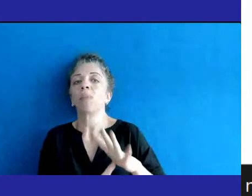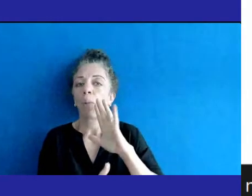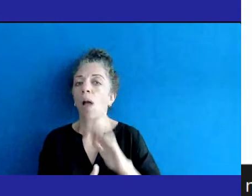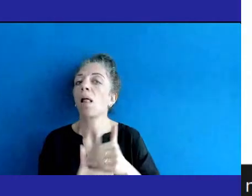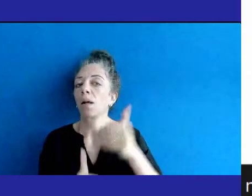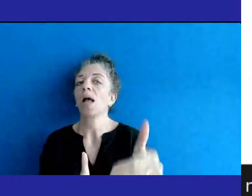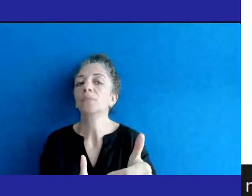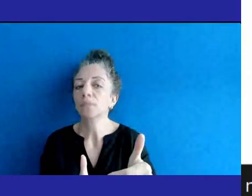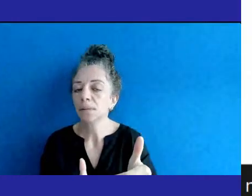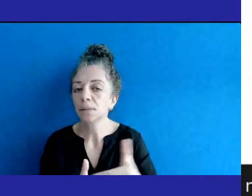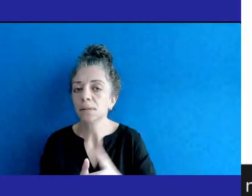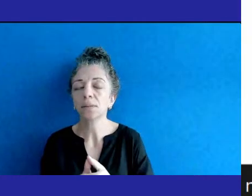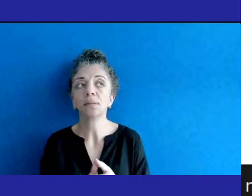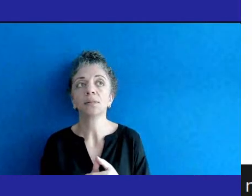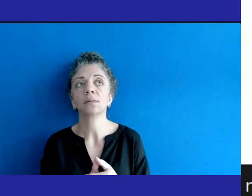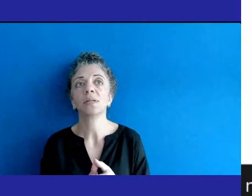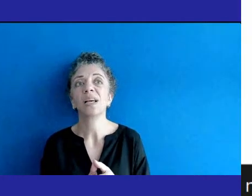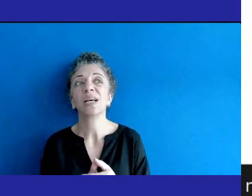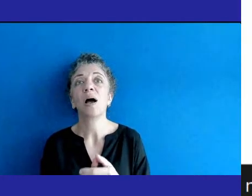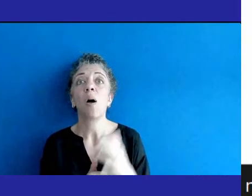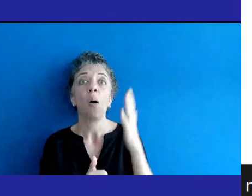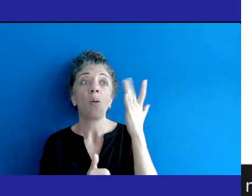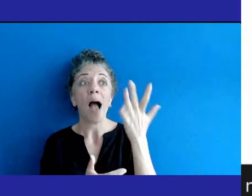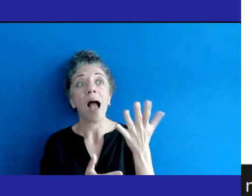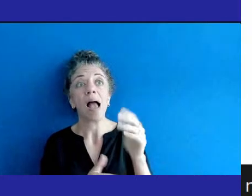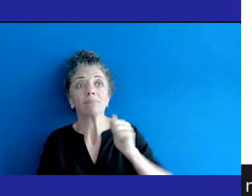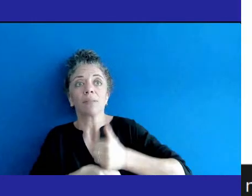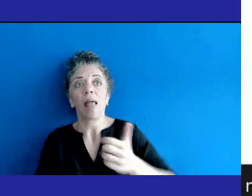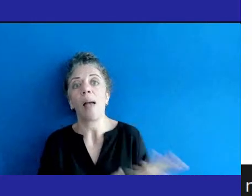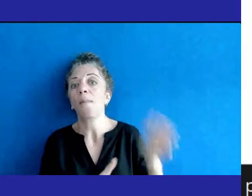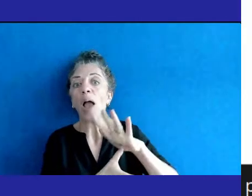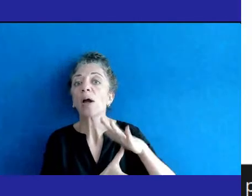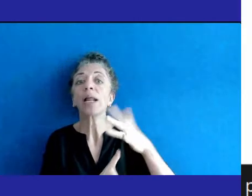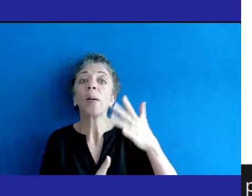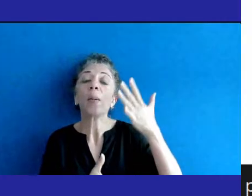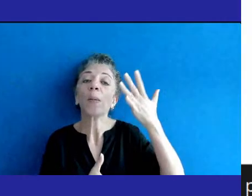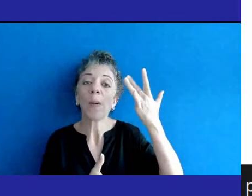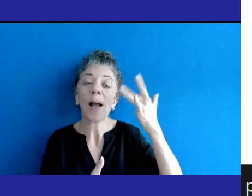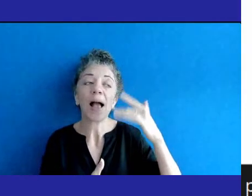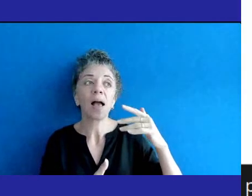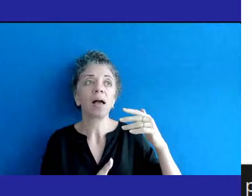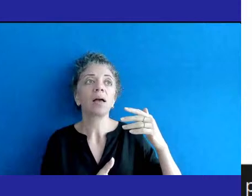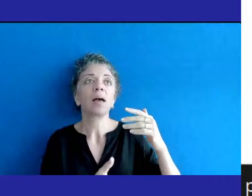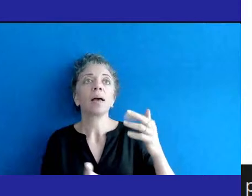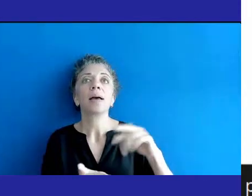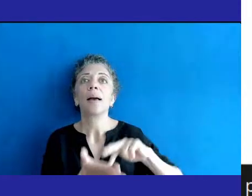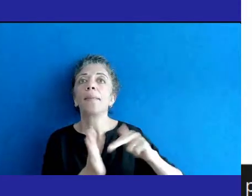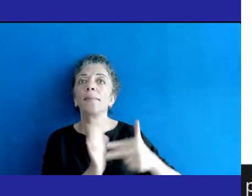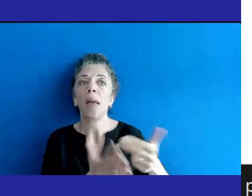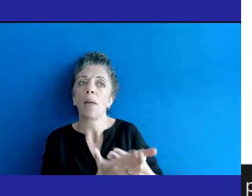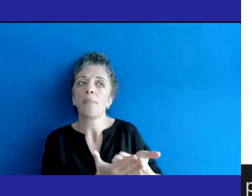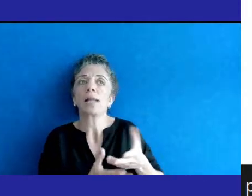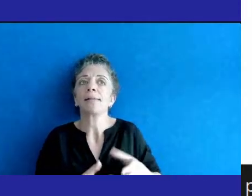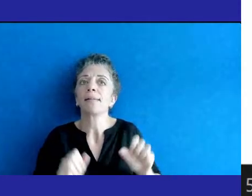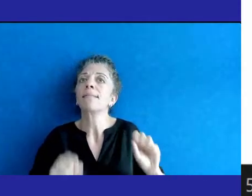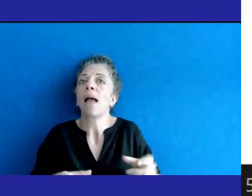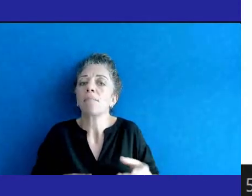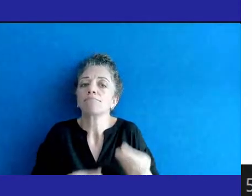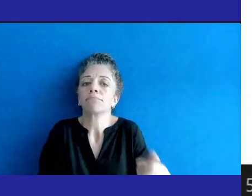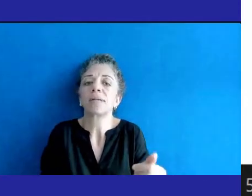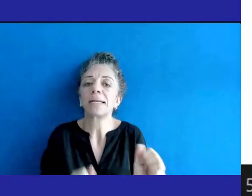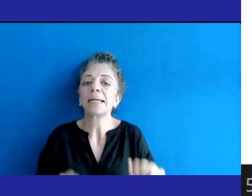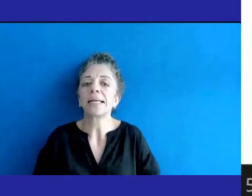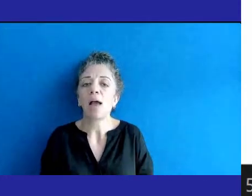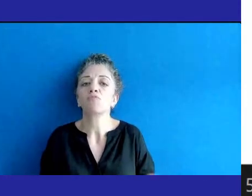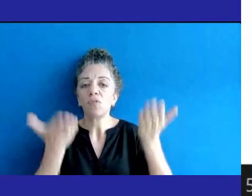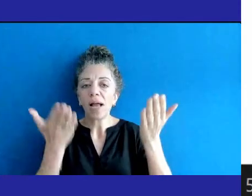resources are being put towards this initiative so that we can raise the interfaces as quickly as possible, as well as educate